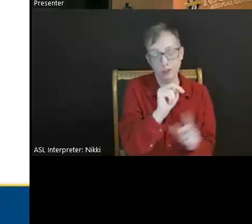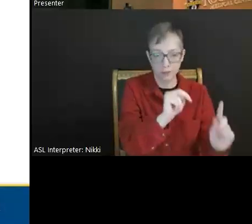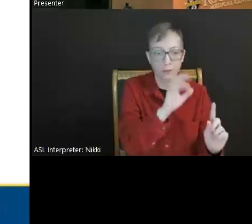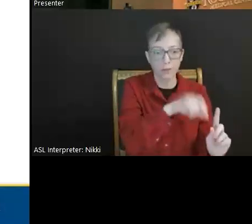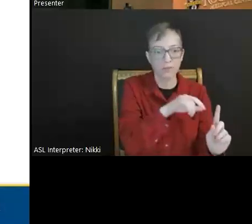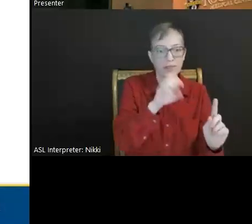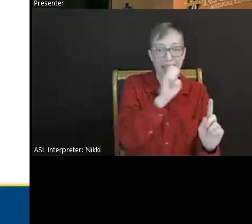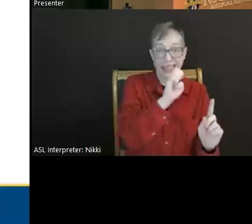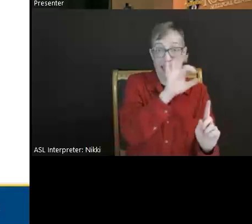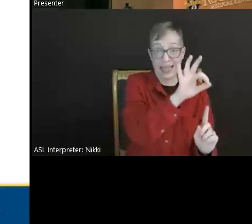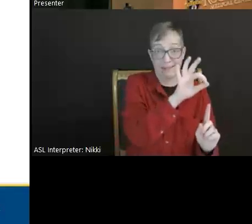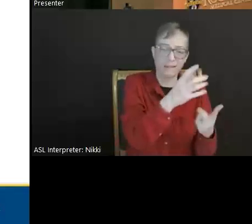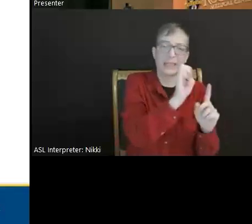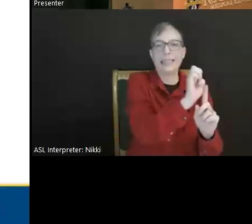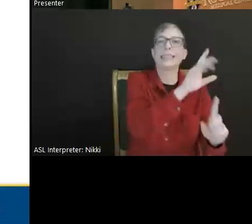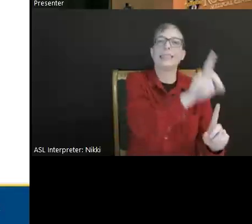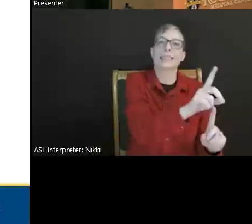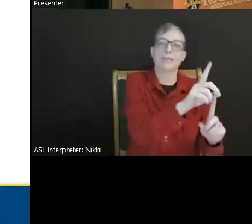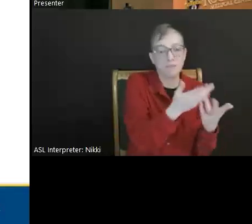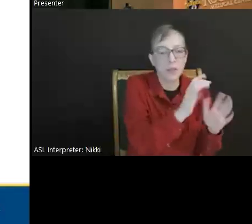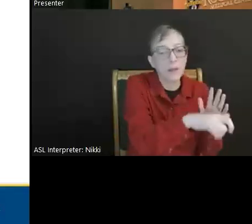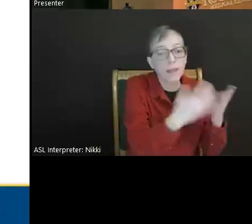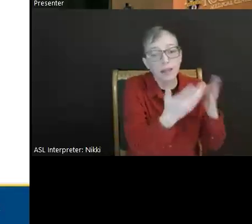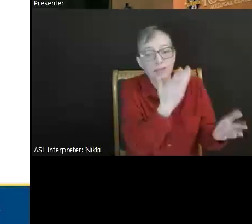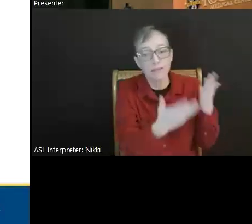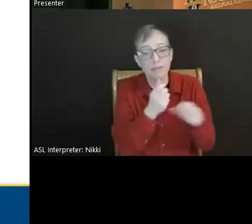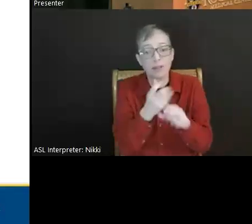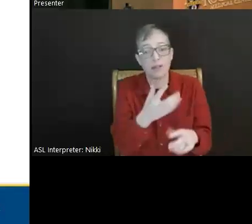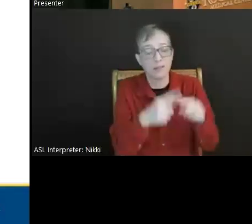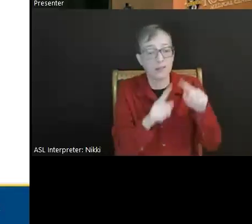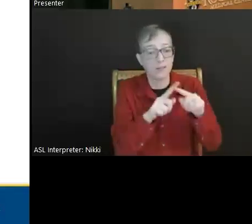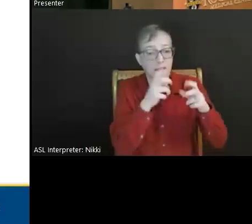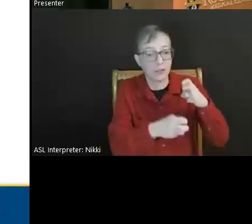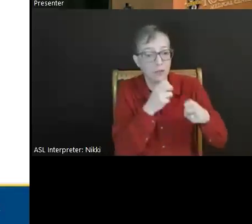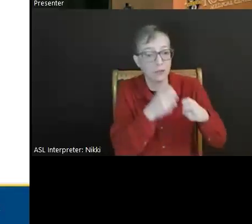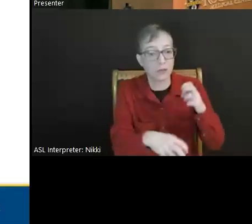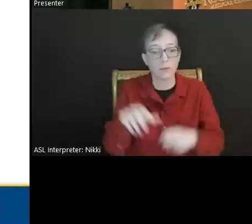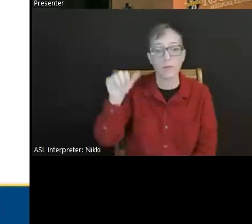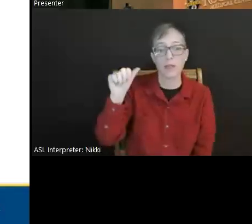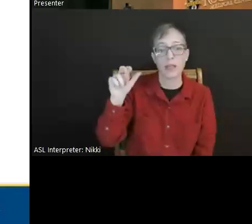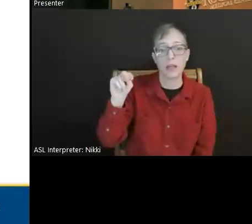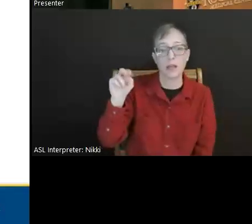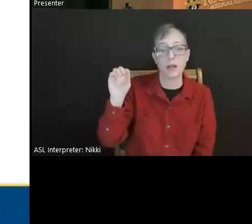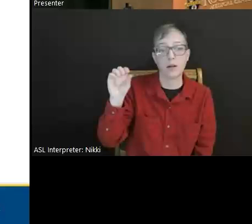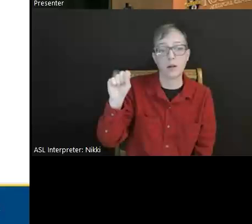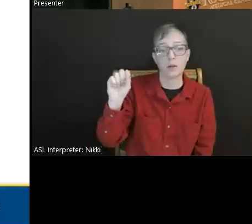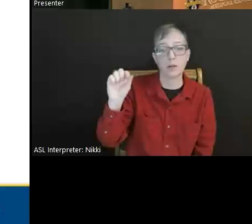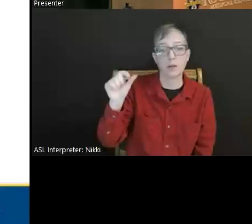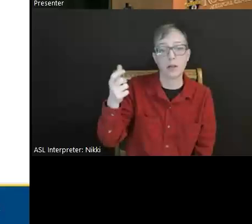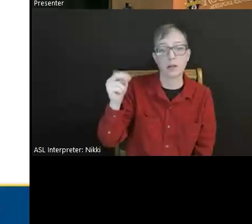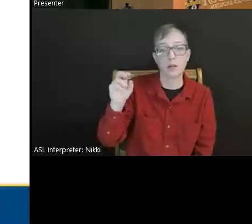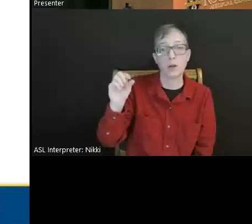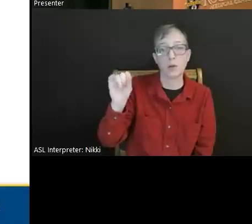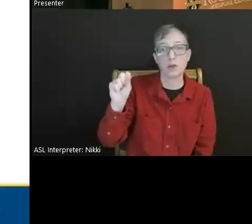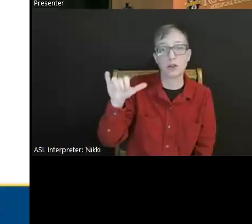around a lot of kind of intensive care. And nosoagnosia, or lack of insight, is another big problem. It's